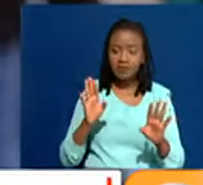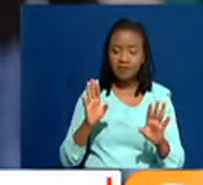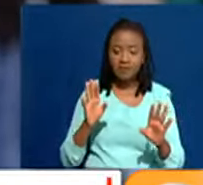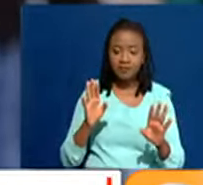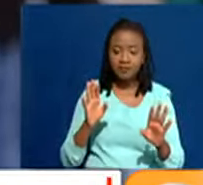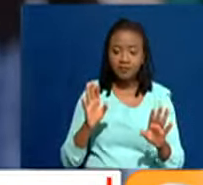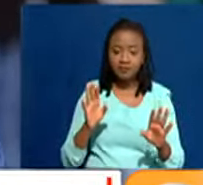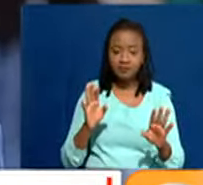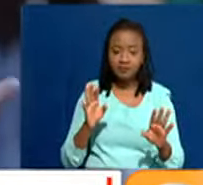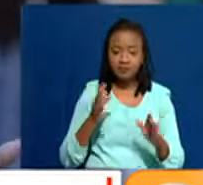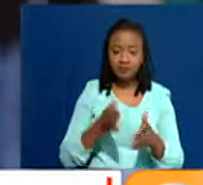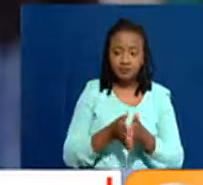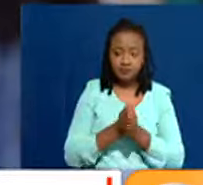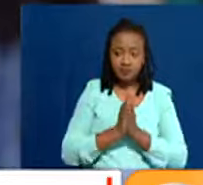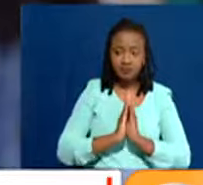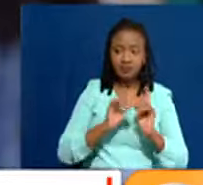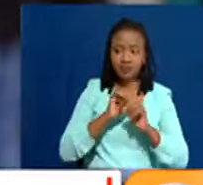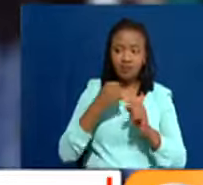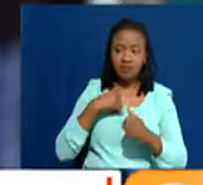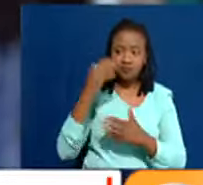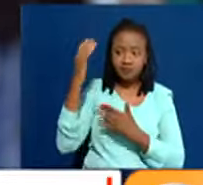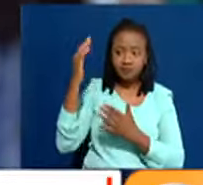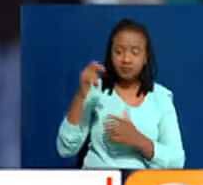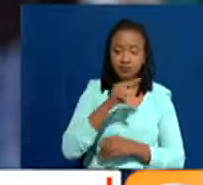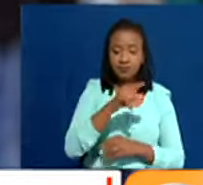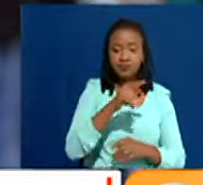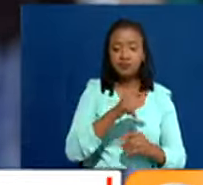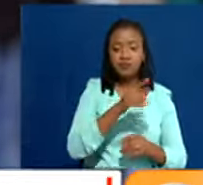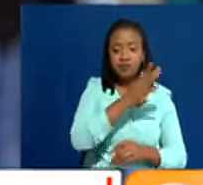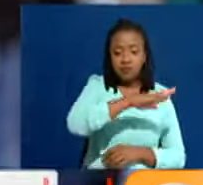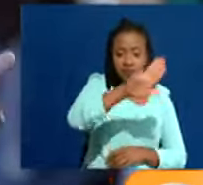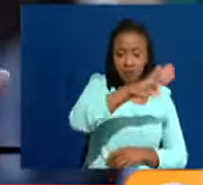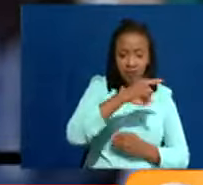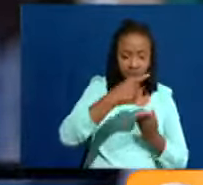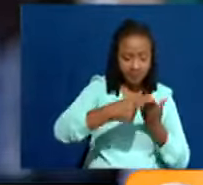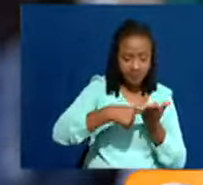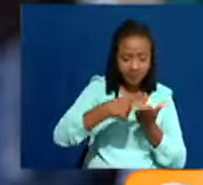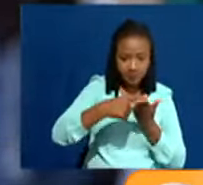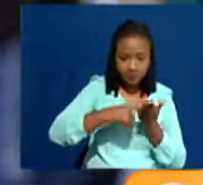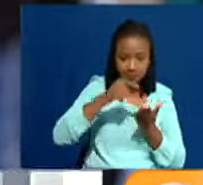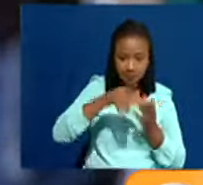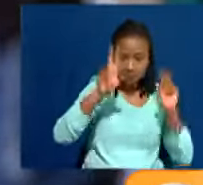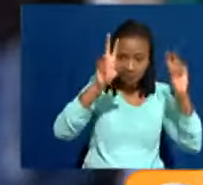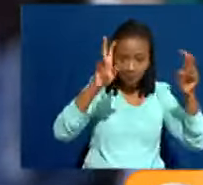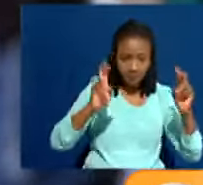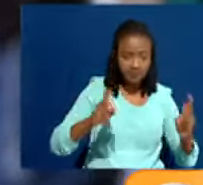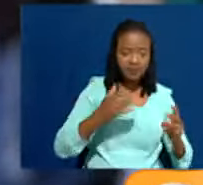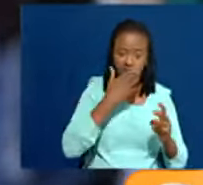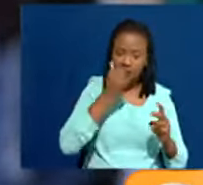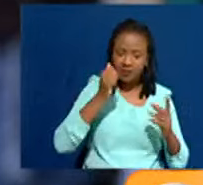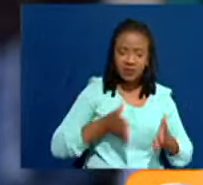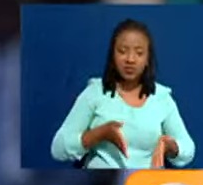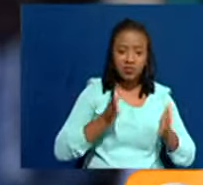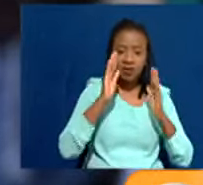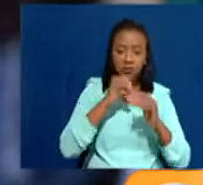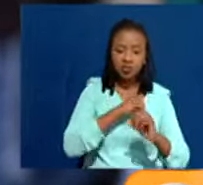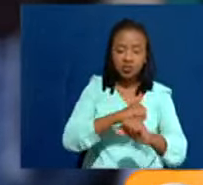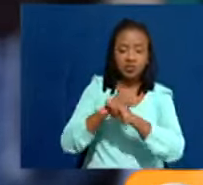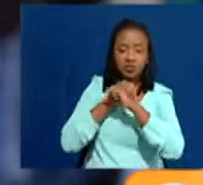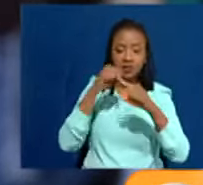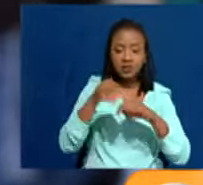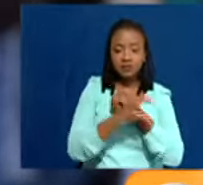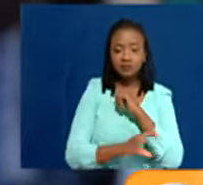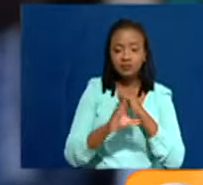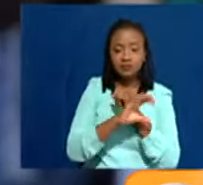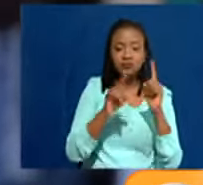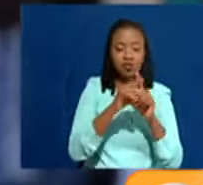of Parliament to debate the matter soberly, patriotically, and in the best interest of the country, and